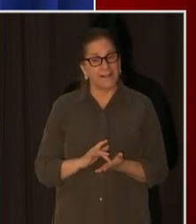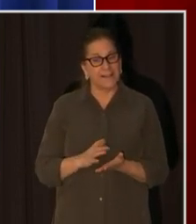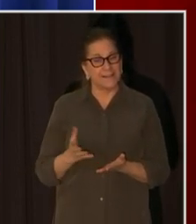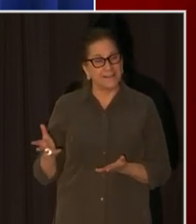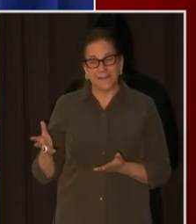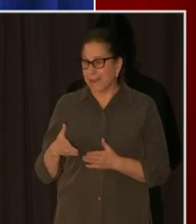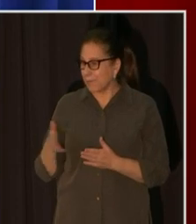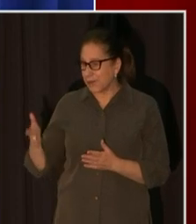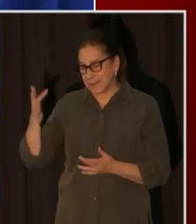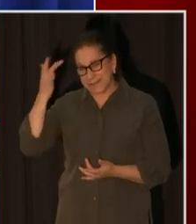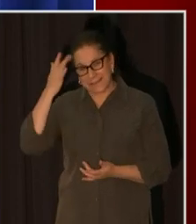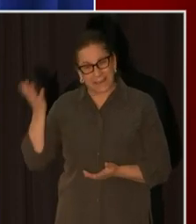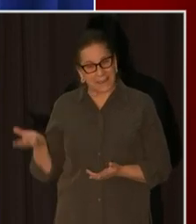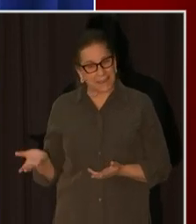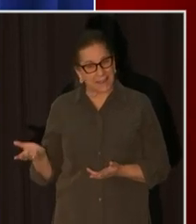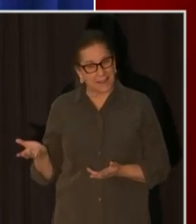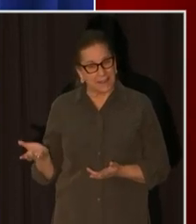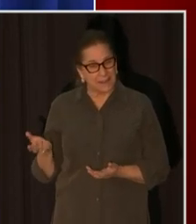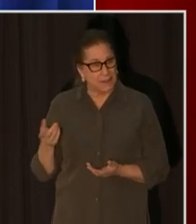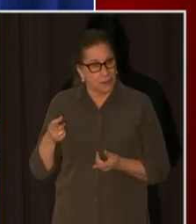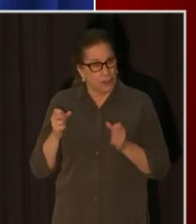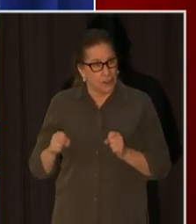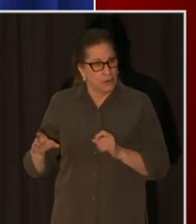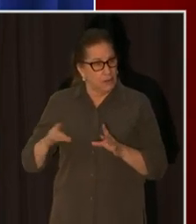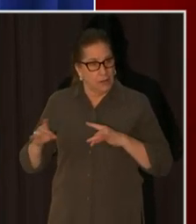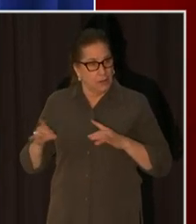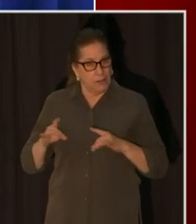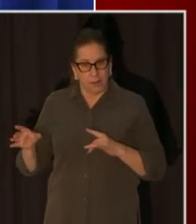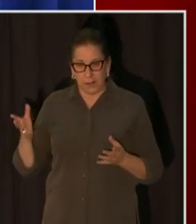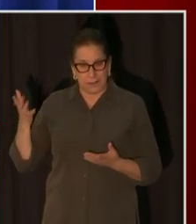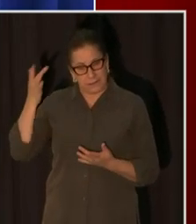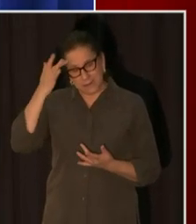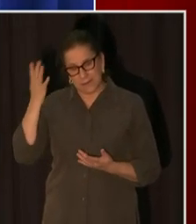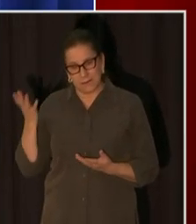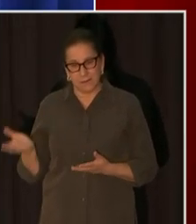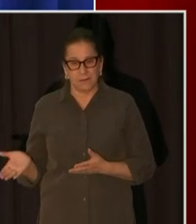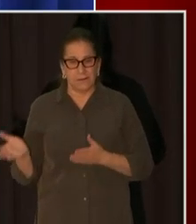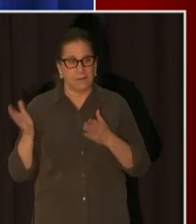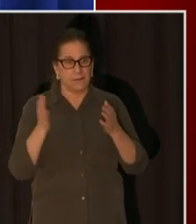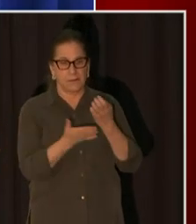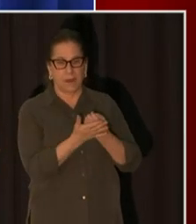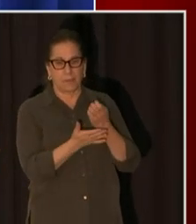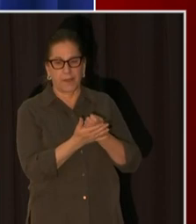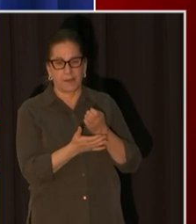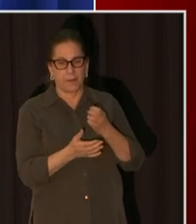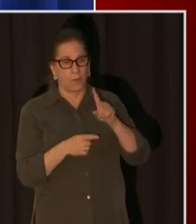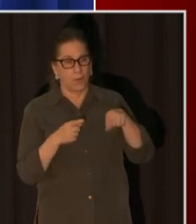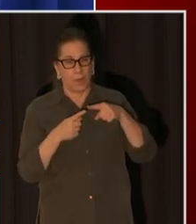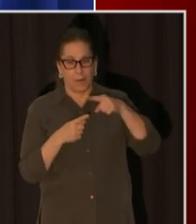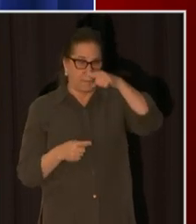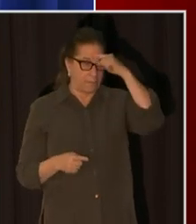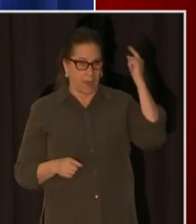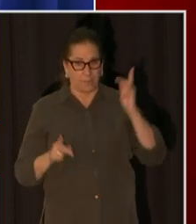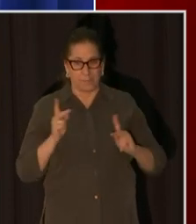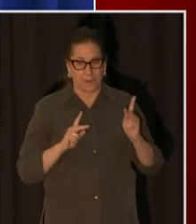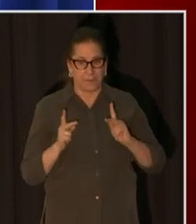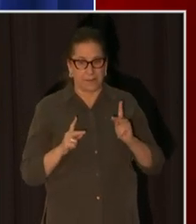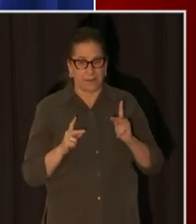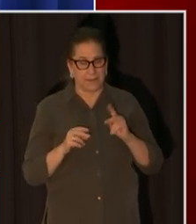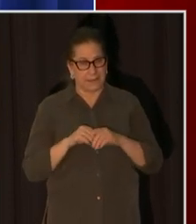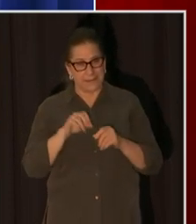institutions are serving people equally, and currently we know that they are not. And that is not a quick fix, because we have to get that access